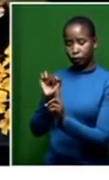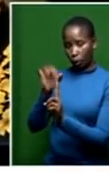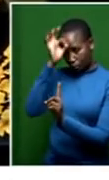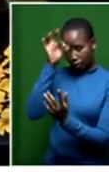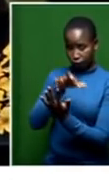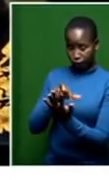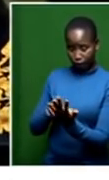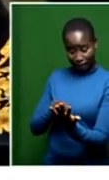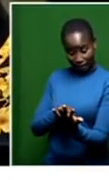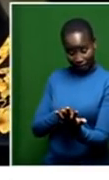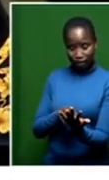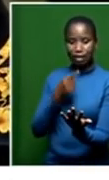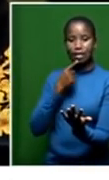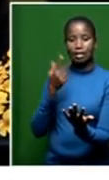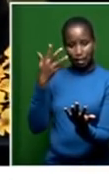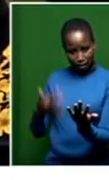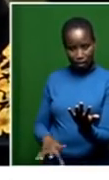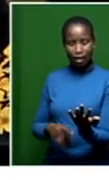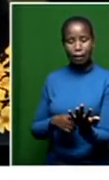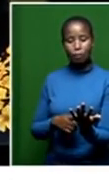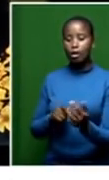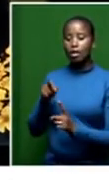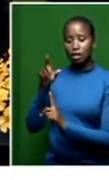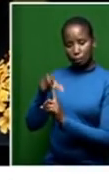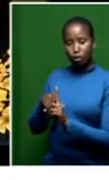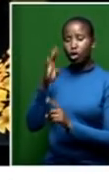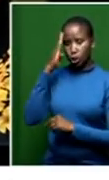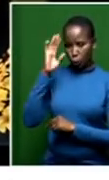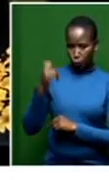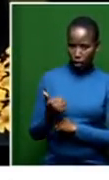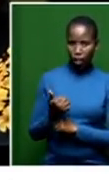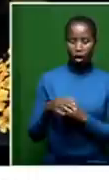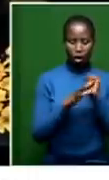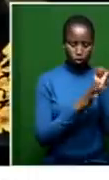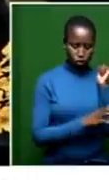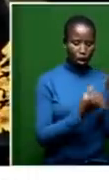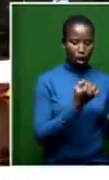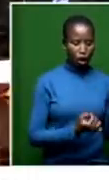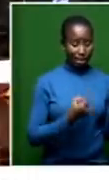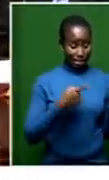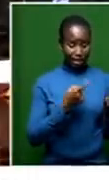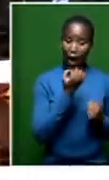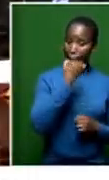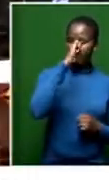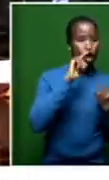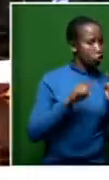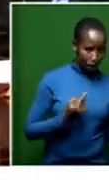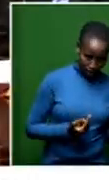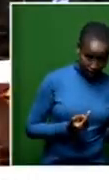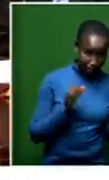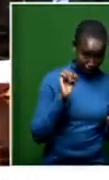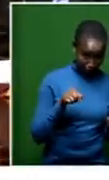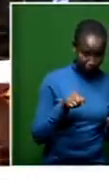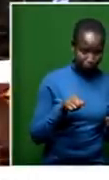point out to the fact that she is aware that a constitutional court judgment cannot be appealed. But as